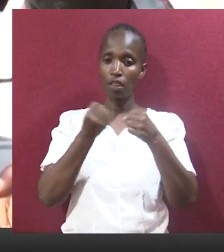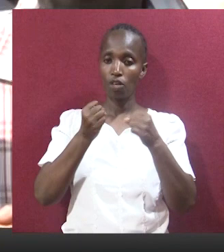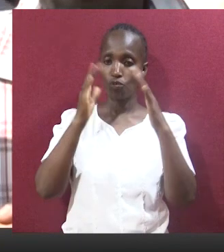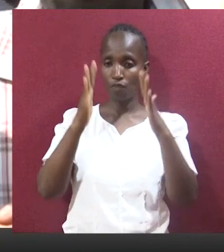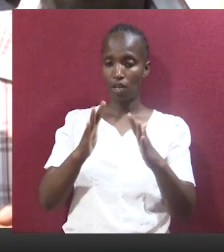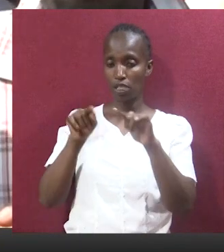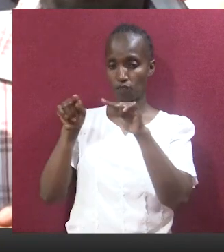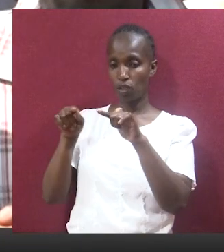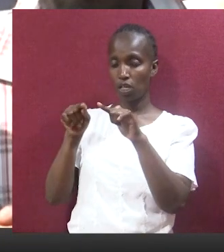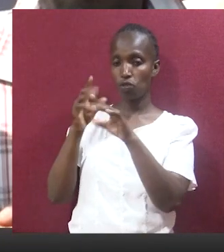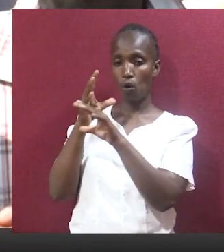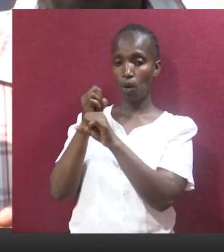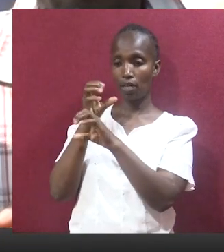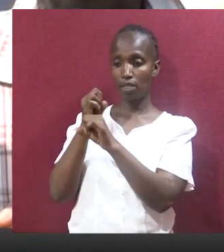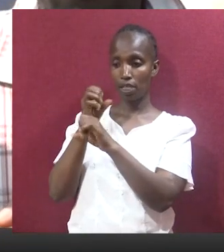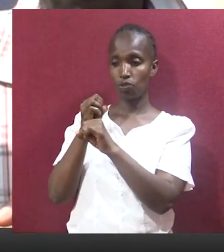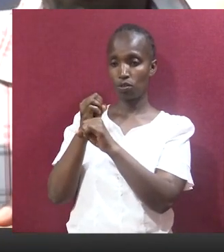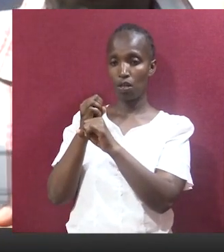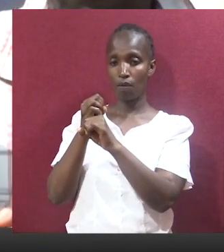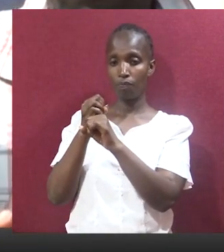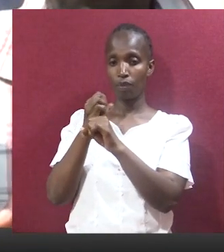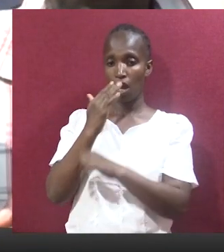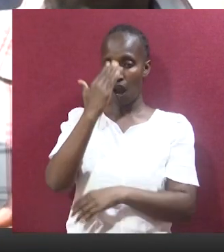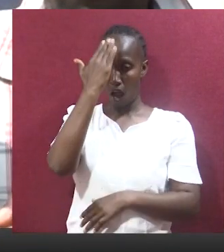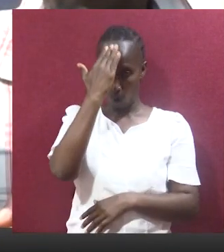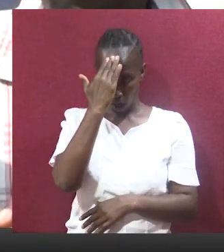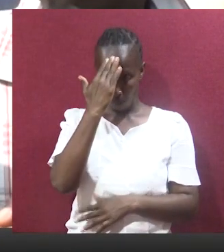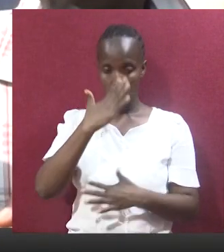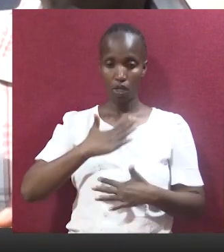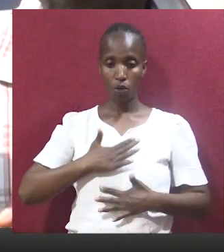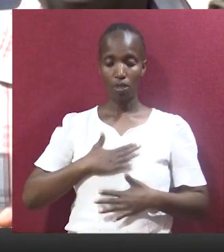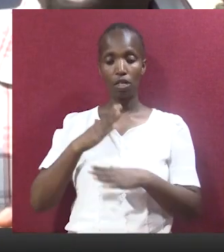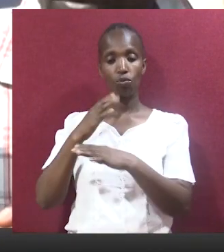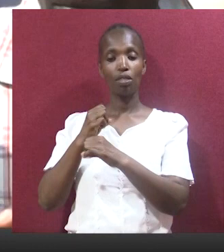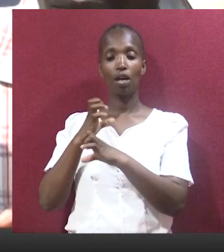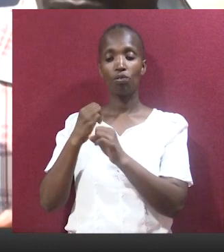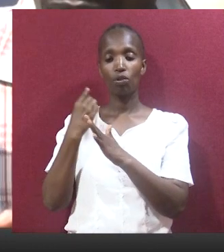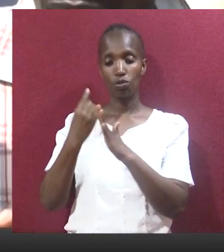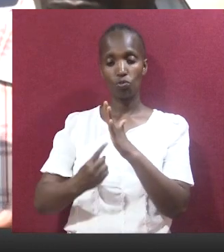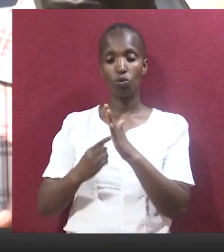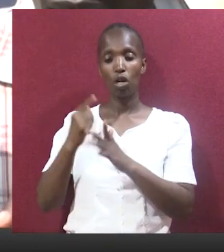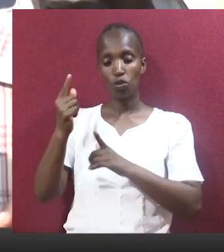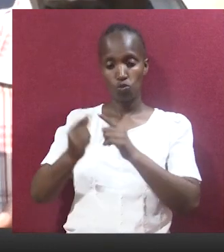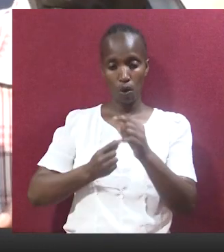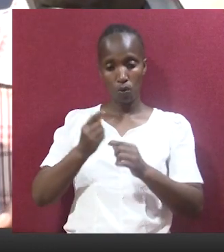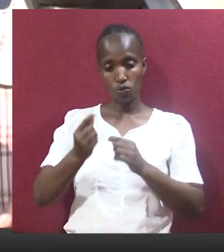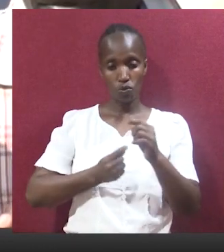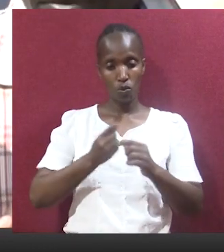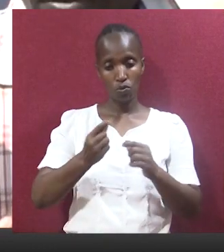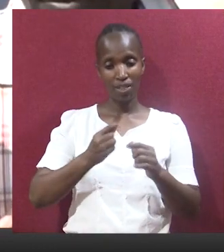company our humble appeal to the company is to control the